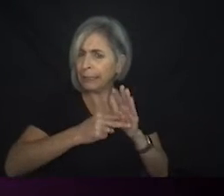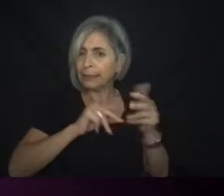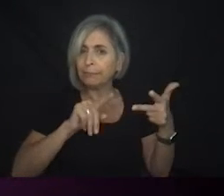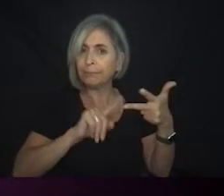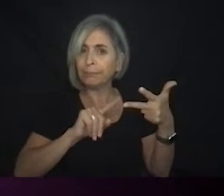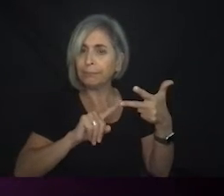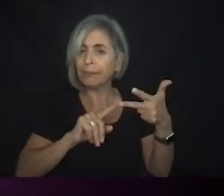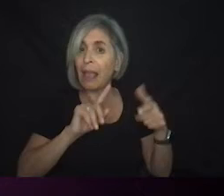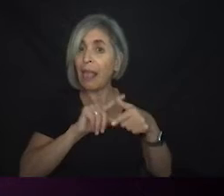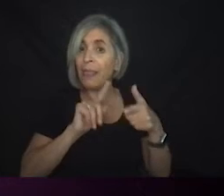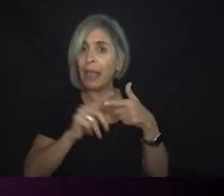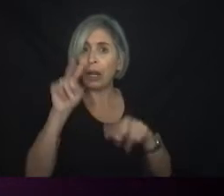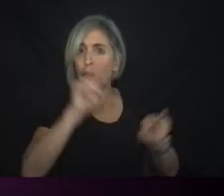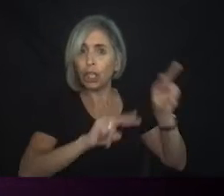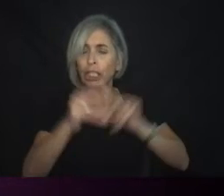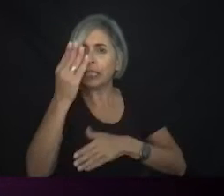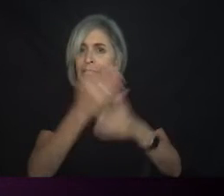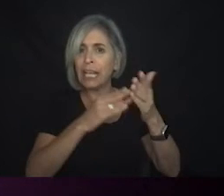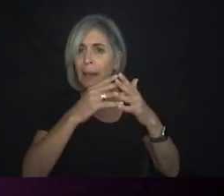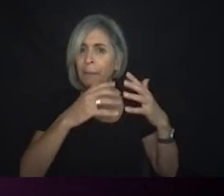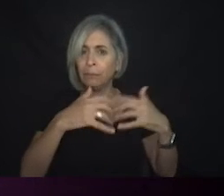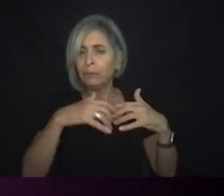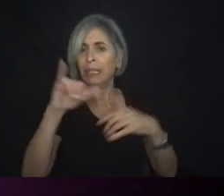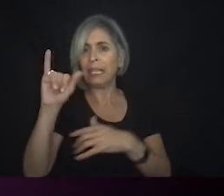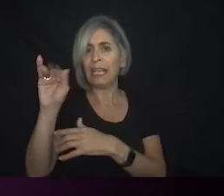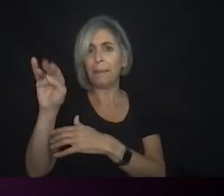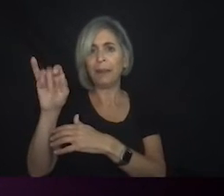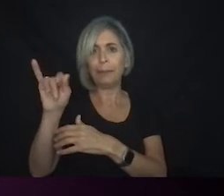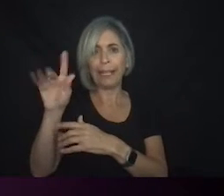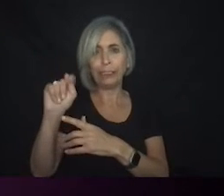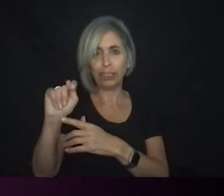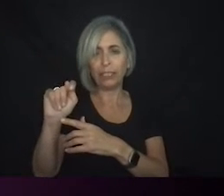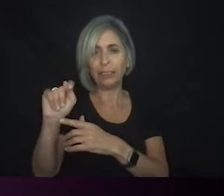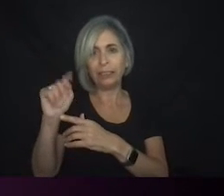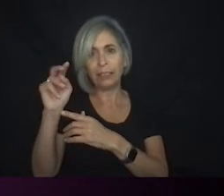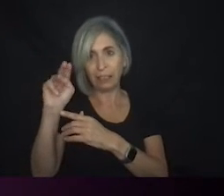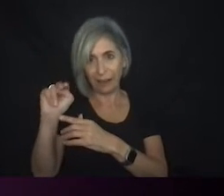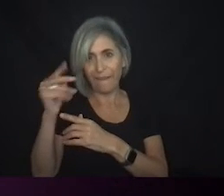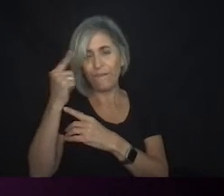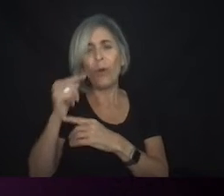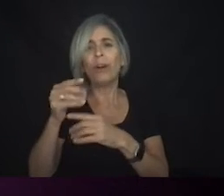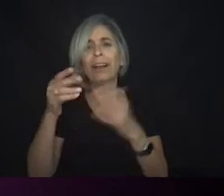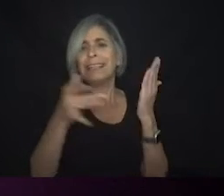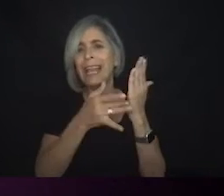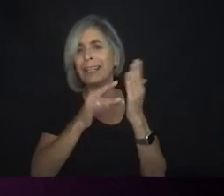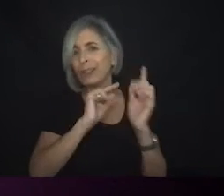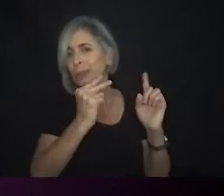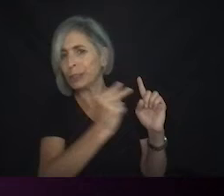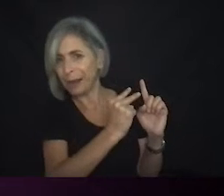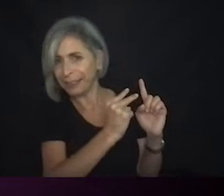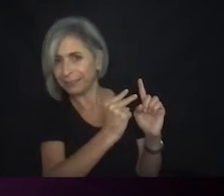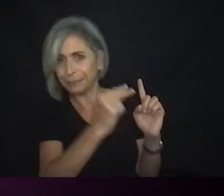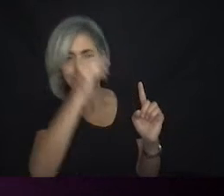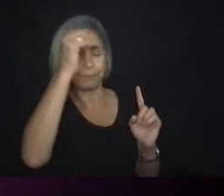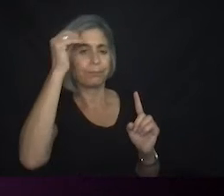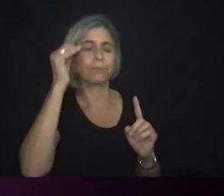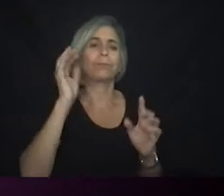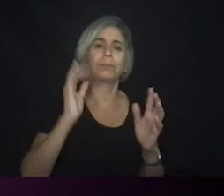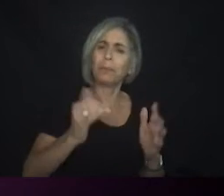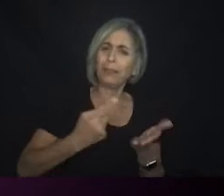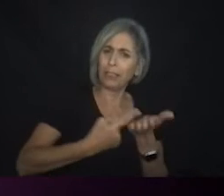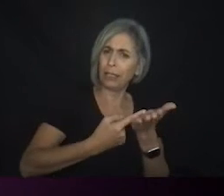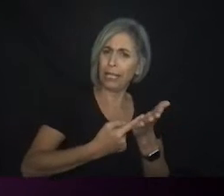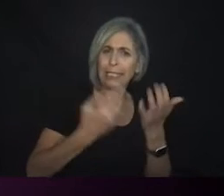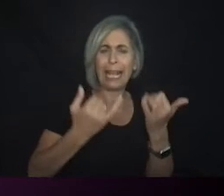and then we'll take a look at some of the implementation details from a technical perspective. So let's talk